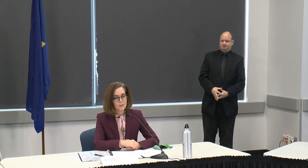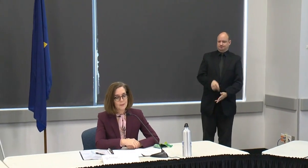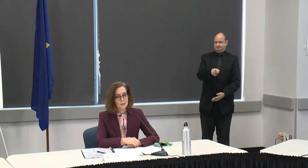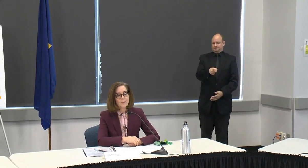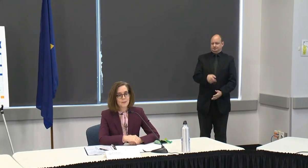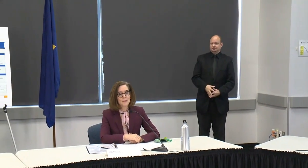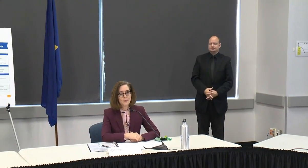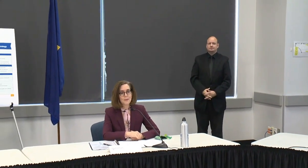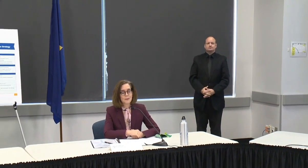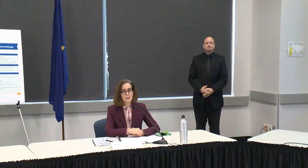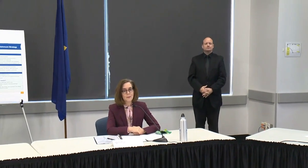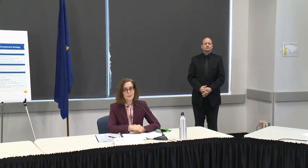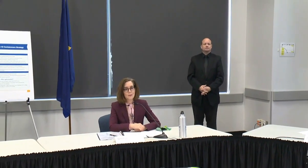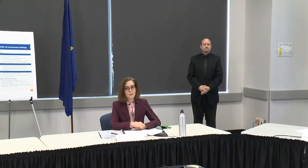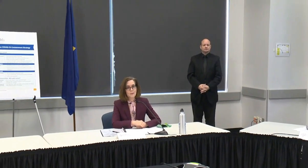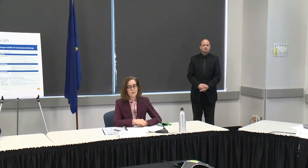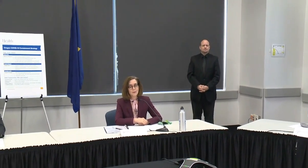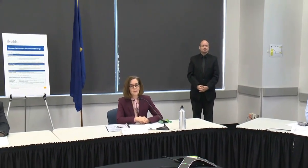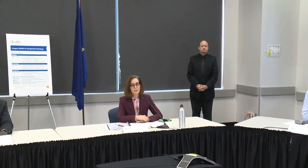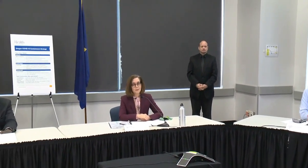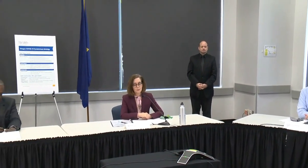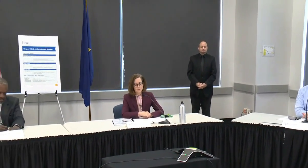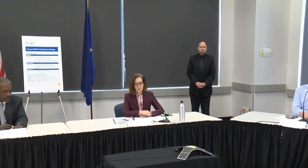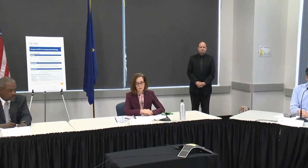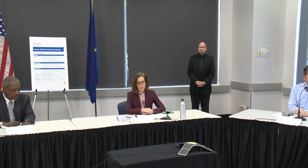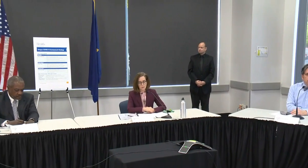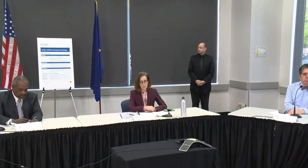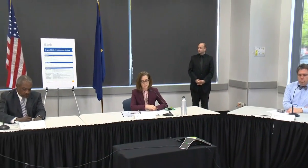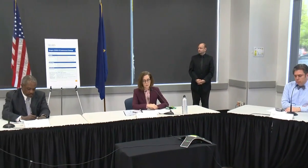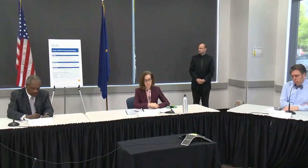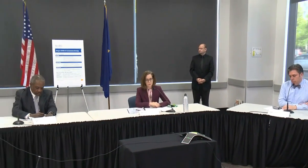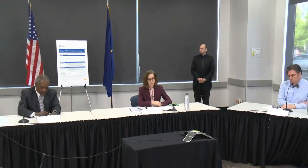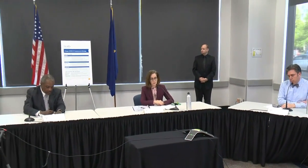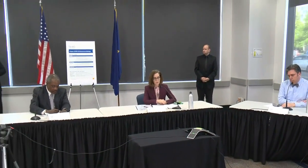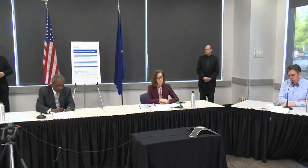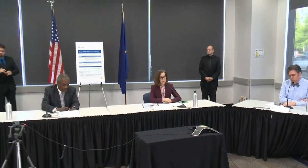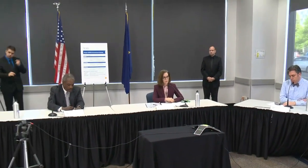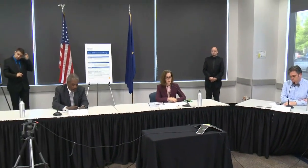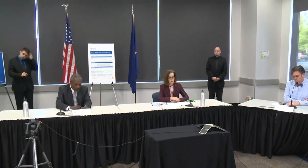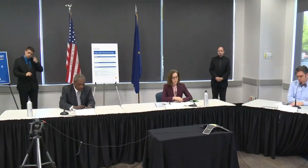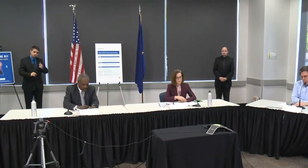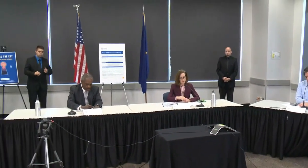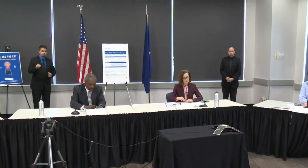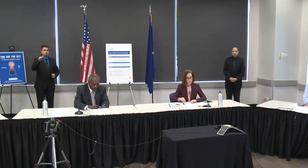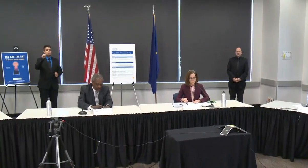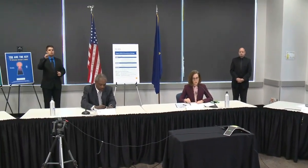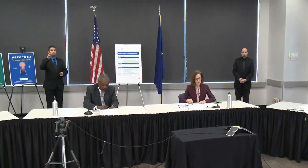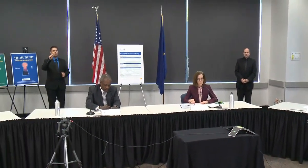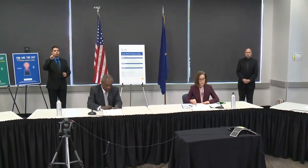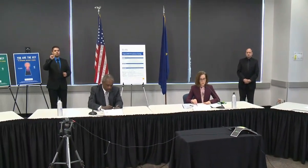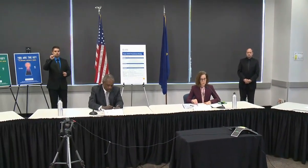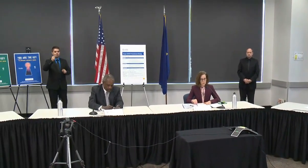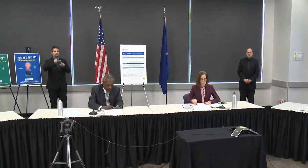press zero to get into the question queue our next question is from morgan romero from pgw go ahead morgan